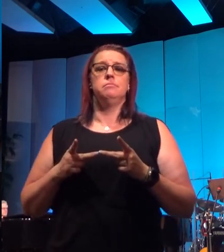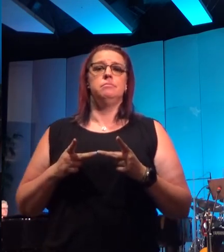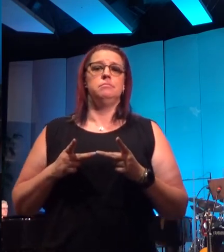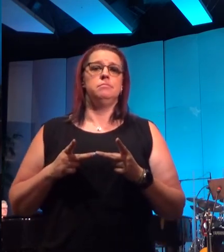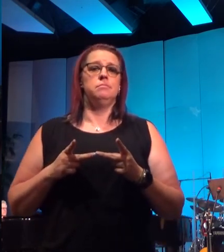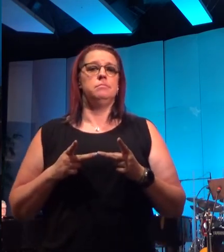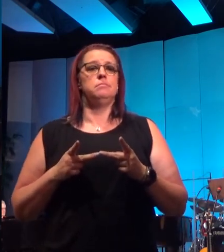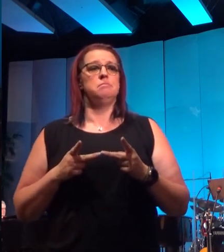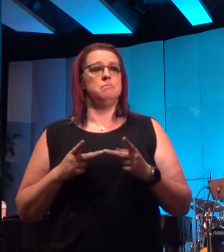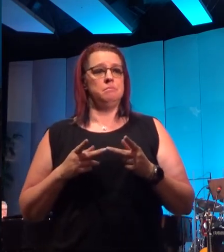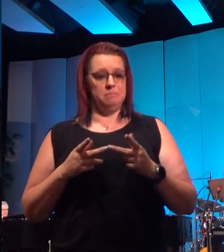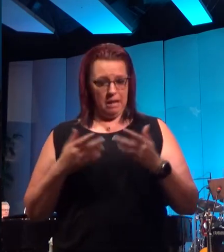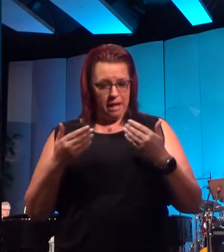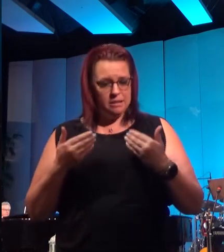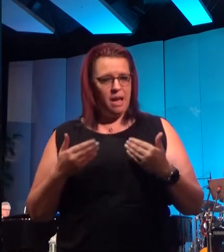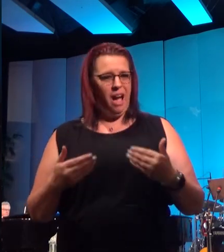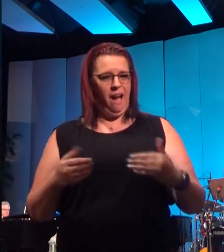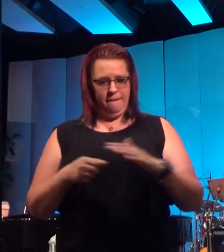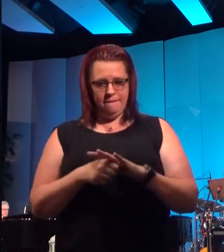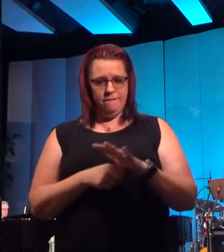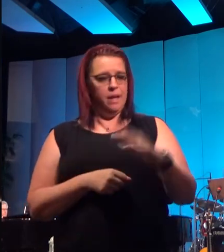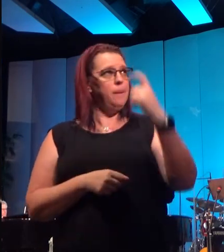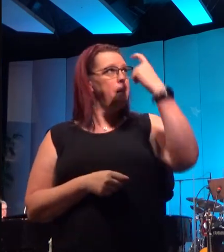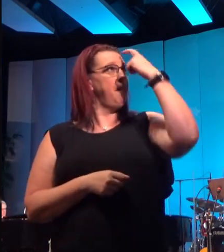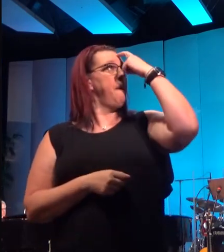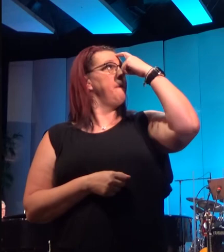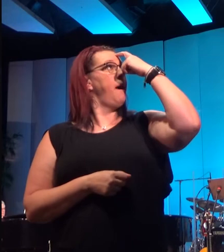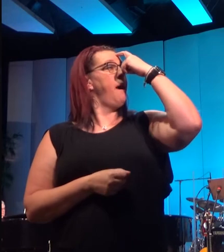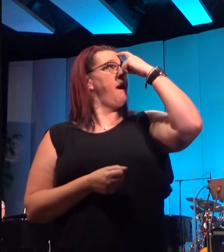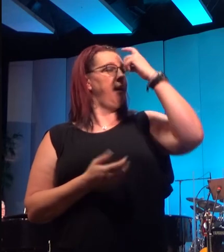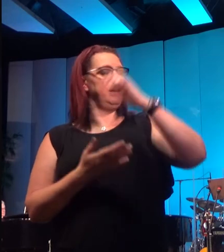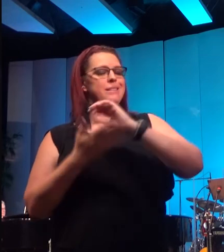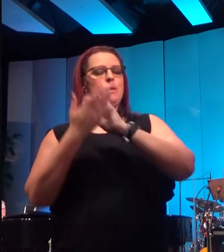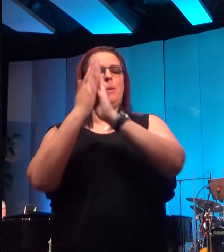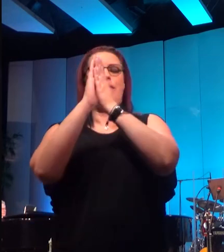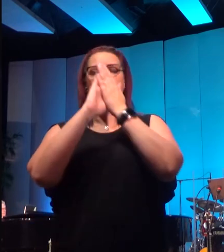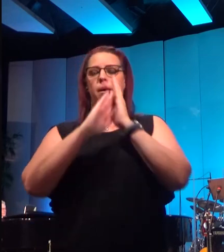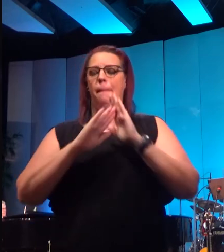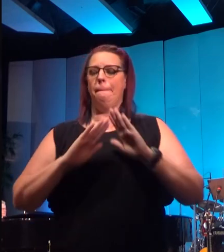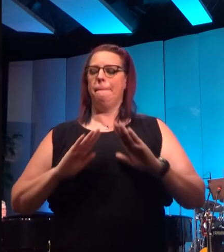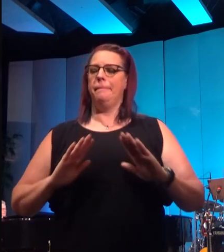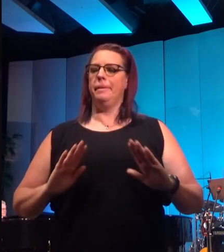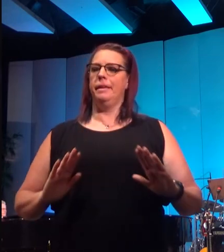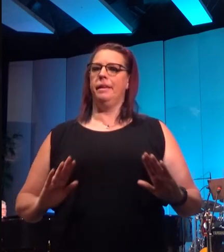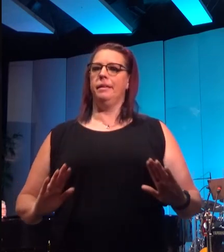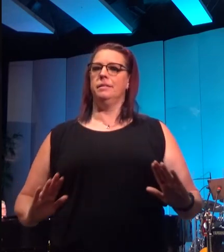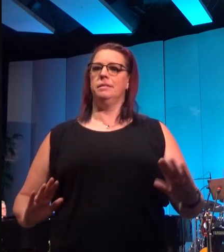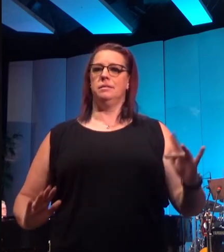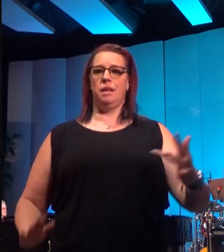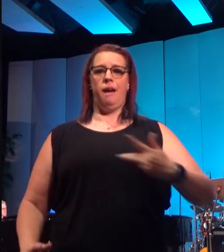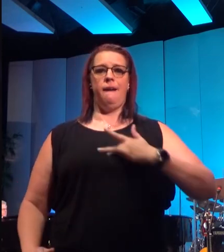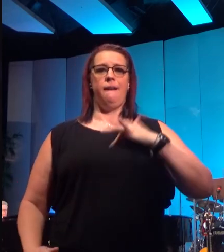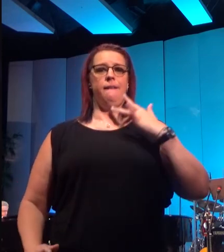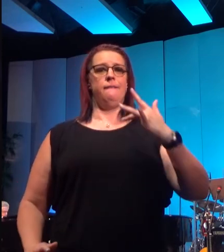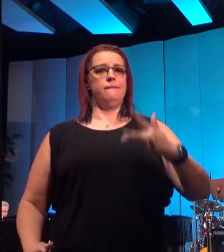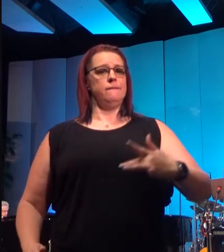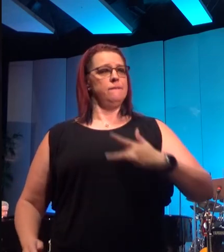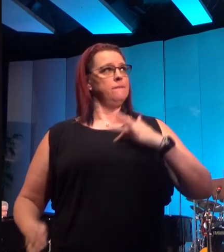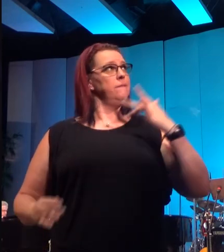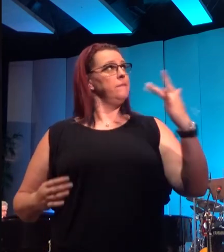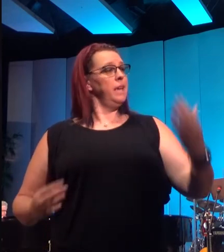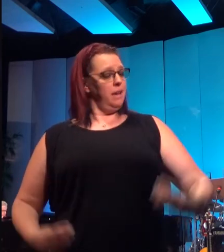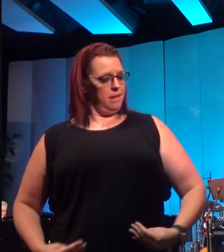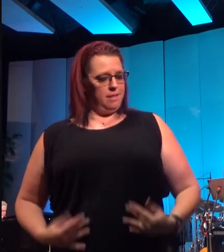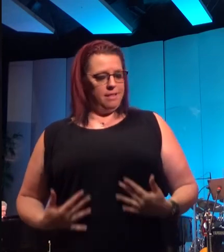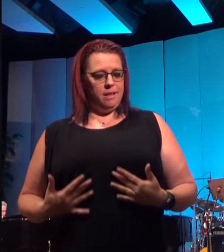As I fill my mind with peace, I feel it washing